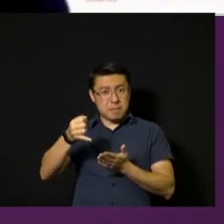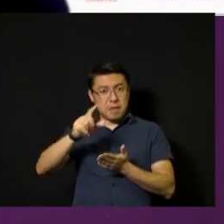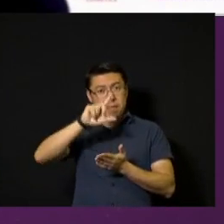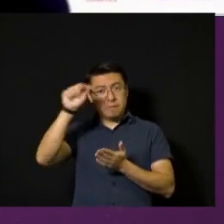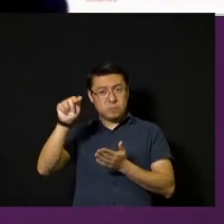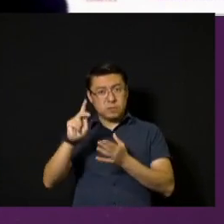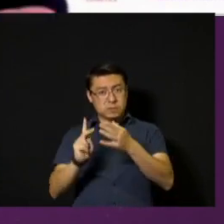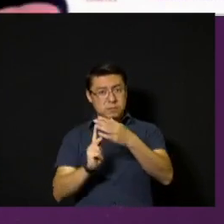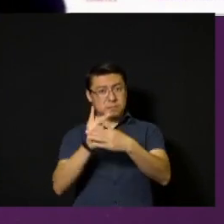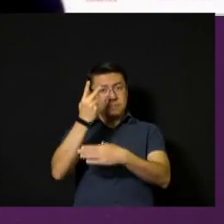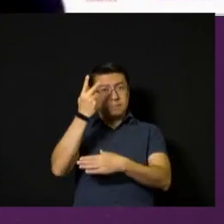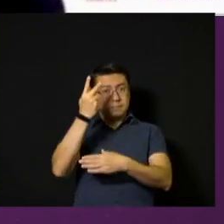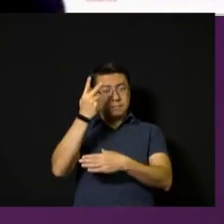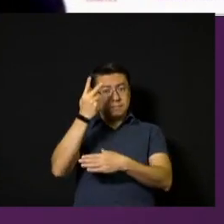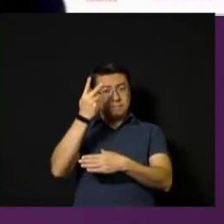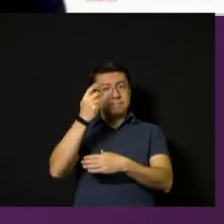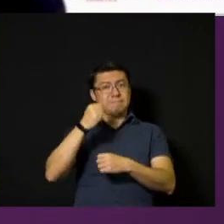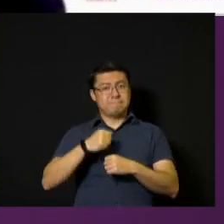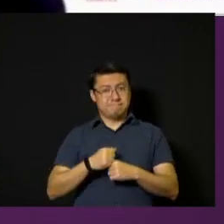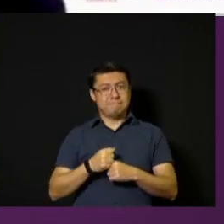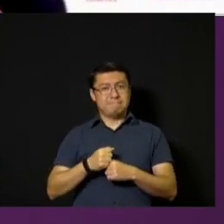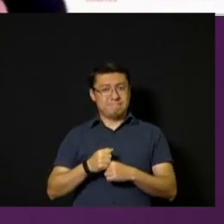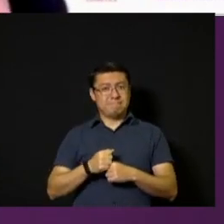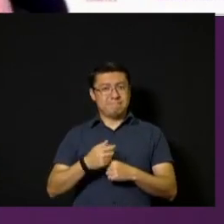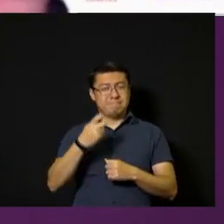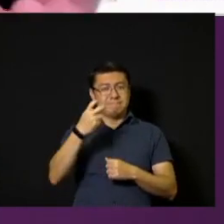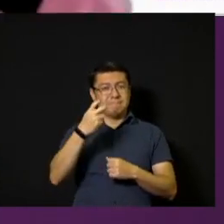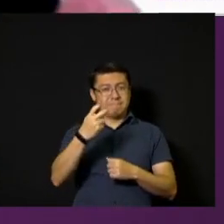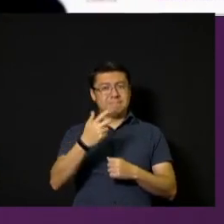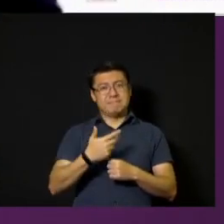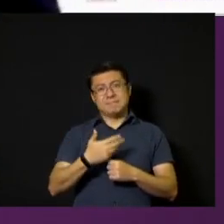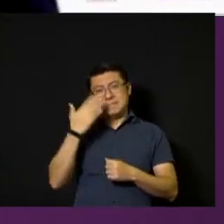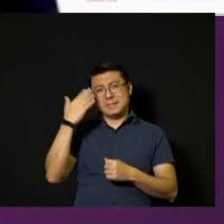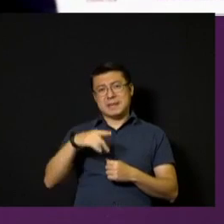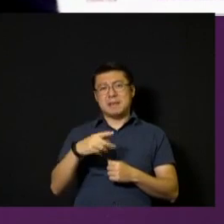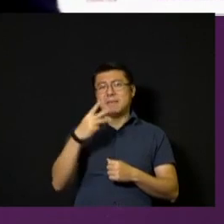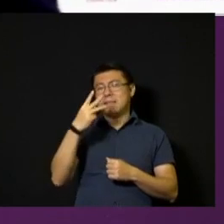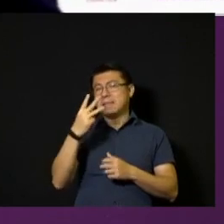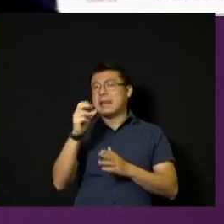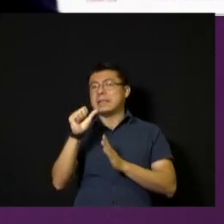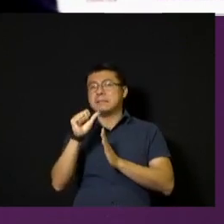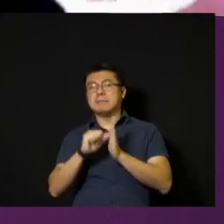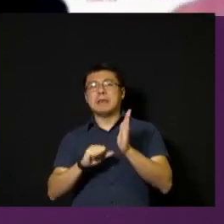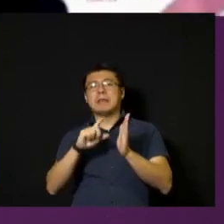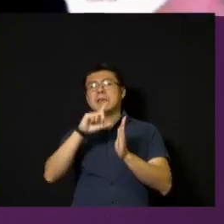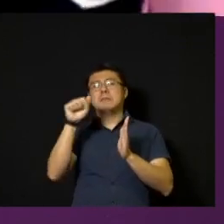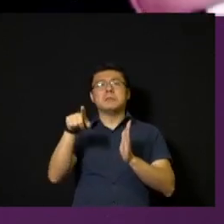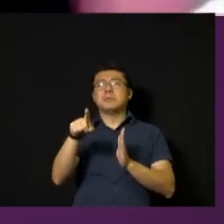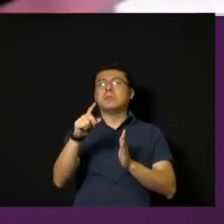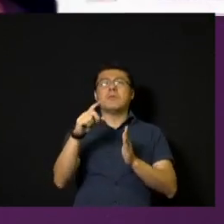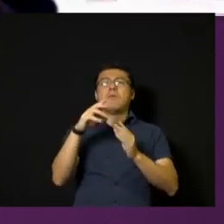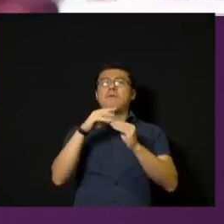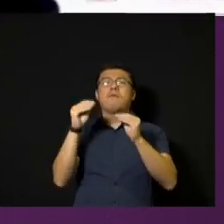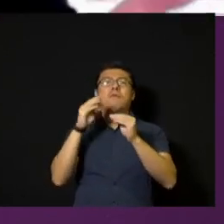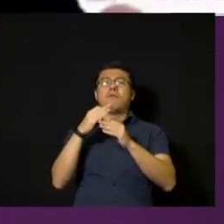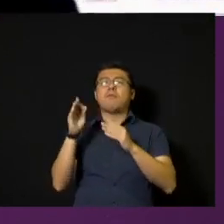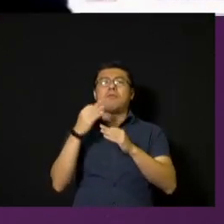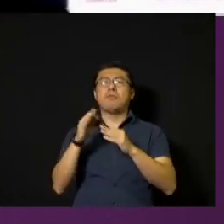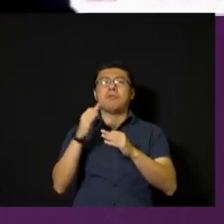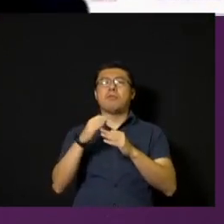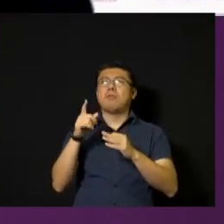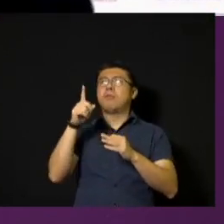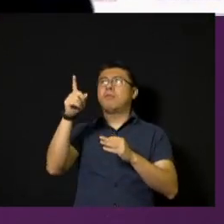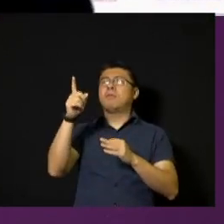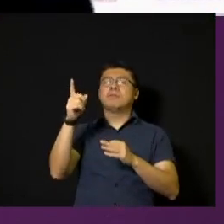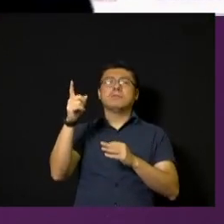and harvest. What you sow is what you reap. The the, the tree with the